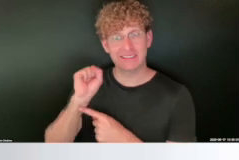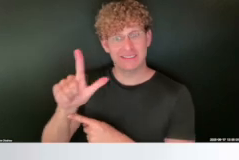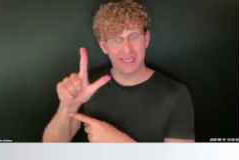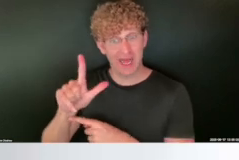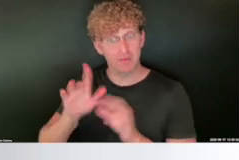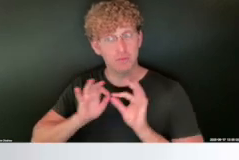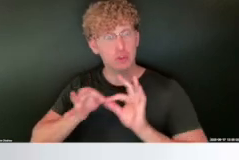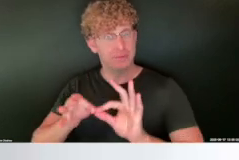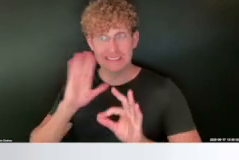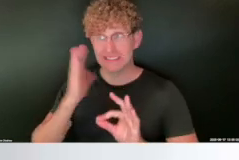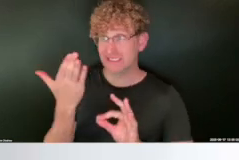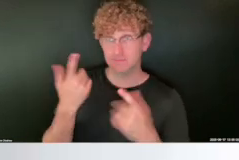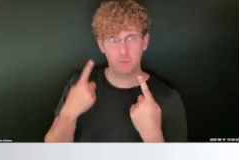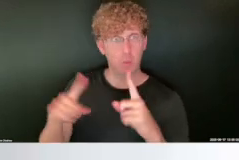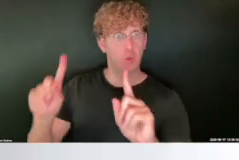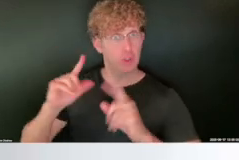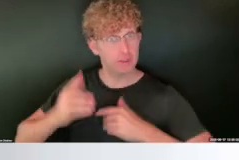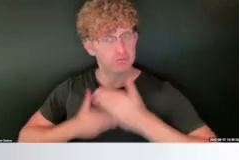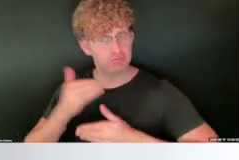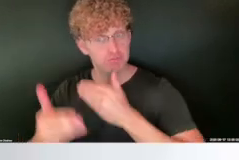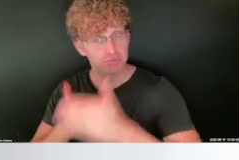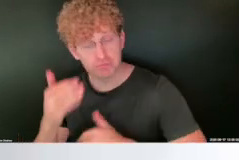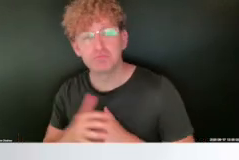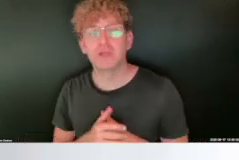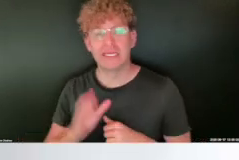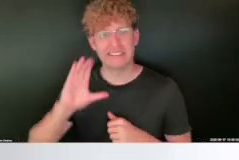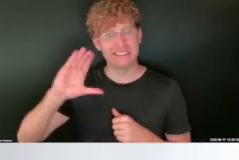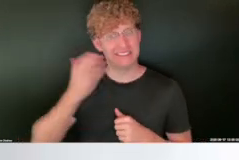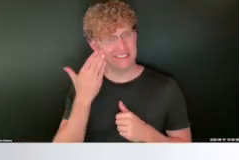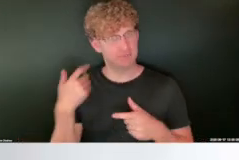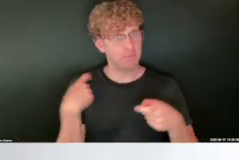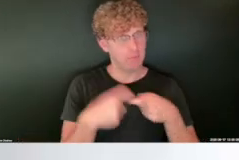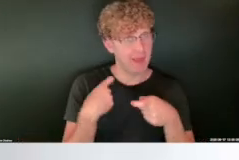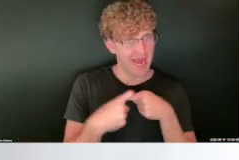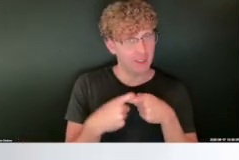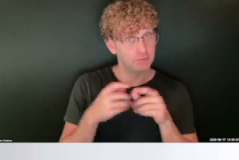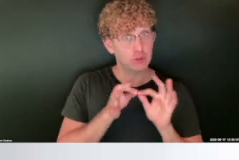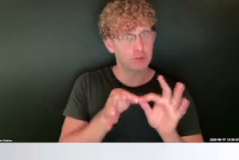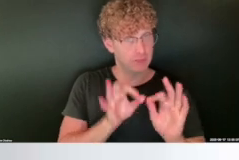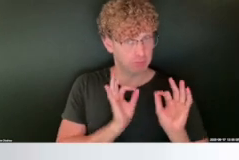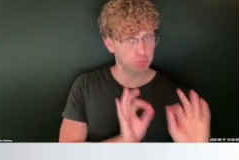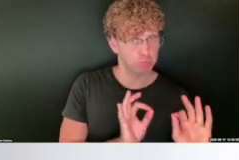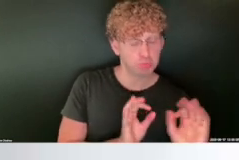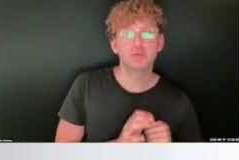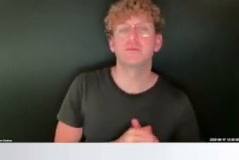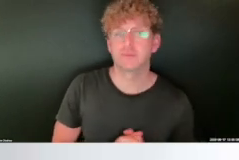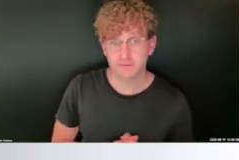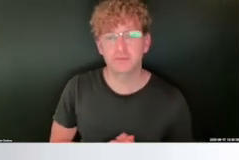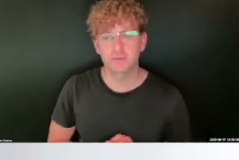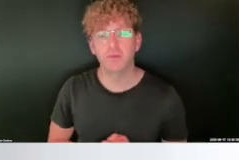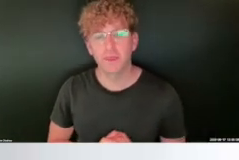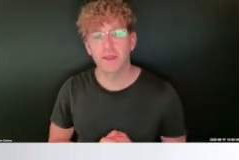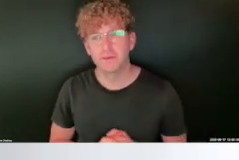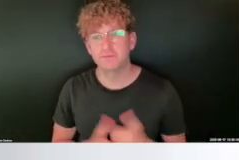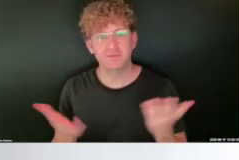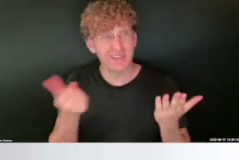interpretation seems to be working, and it looks like the Spanish interpretation is working as well. So if there